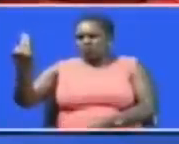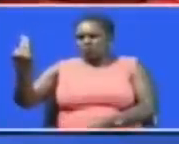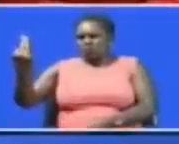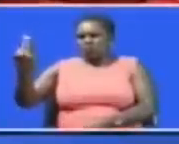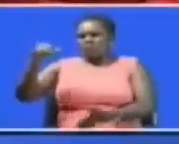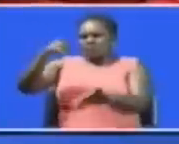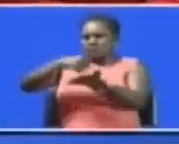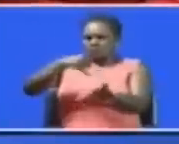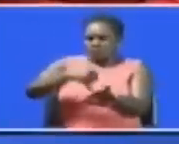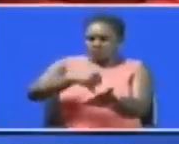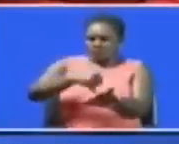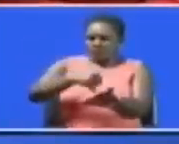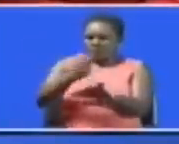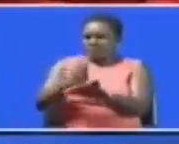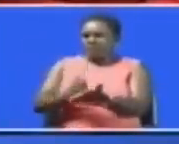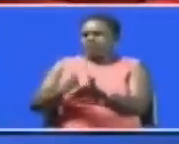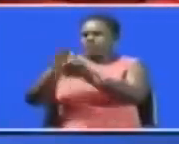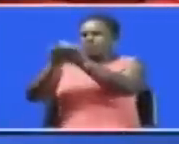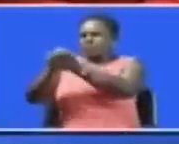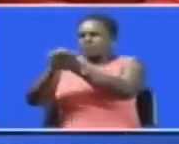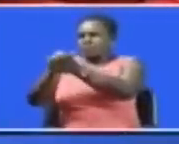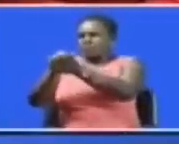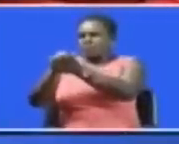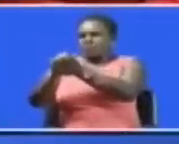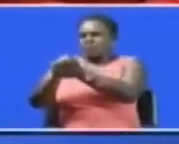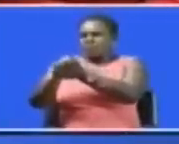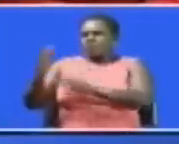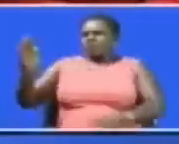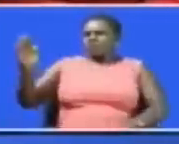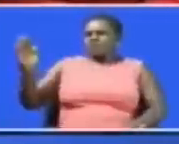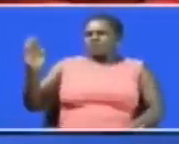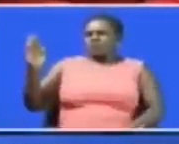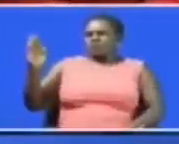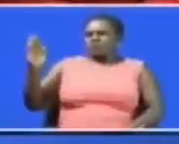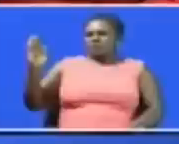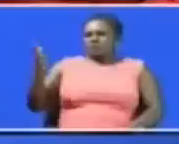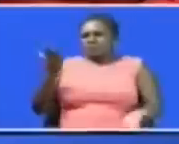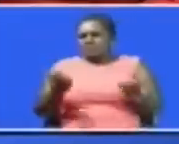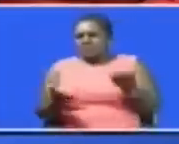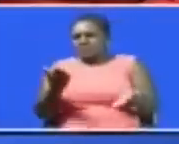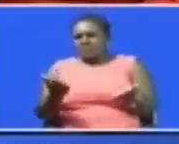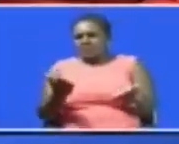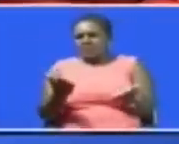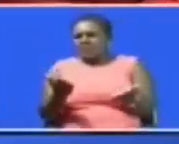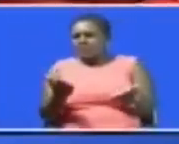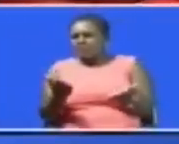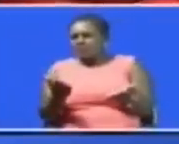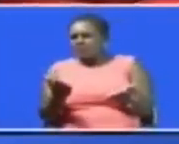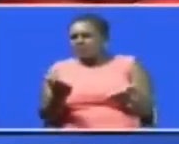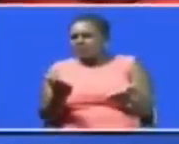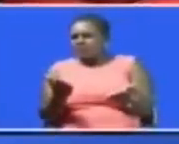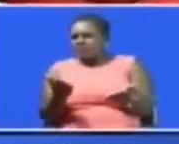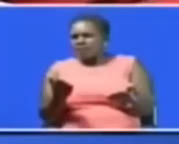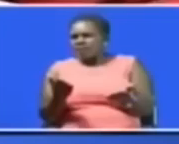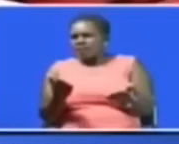handshake. Inclusivity, the question of security, and probably tied to that is, you